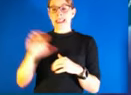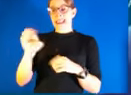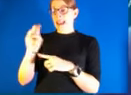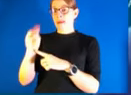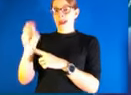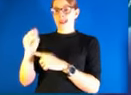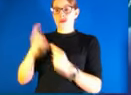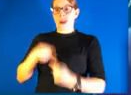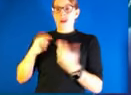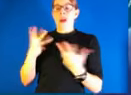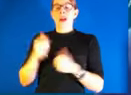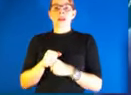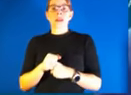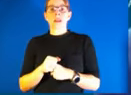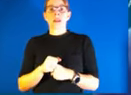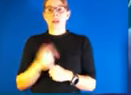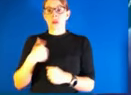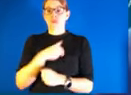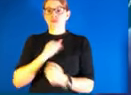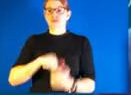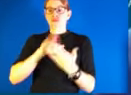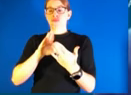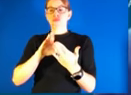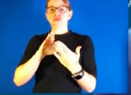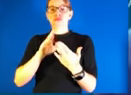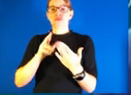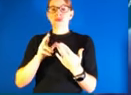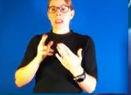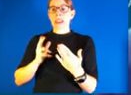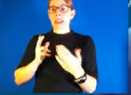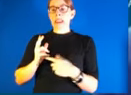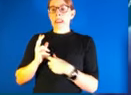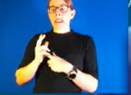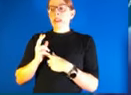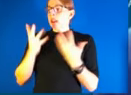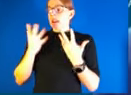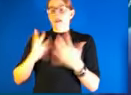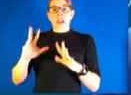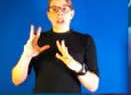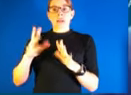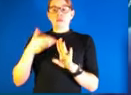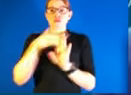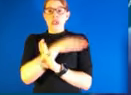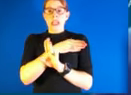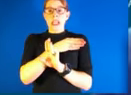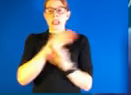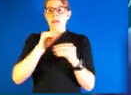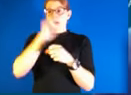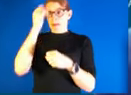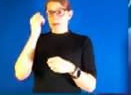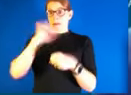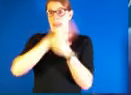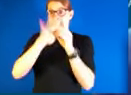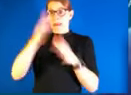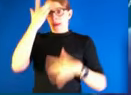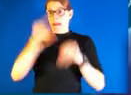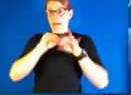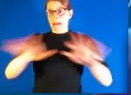went into this with a historic shortage of EMS providers in the workforce pre-pandemic. We have had a shortage of